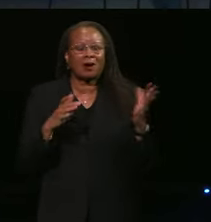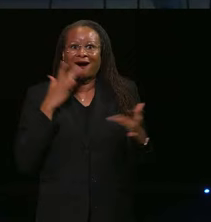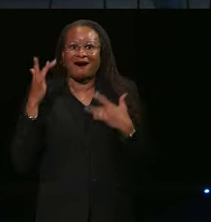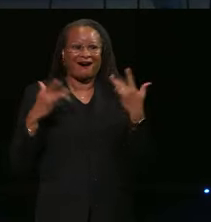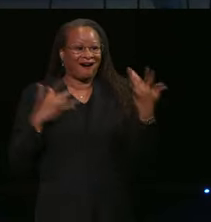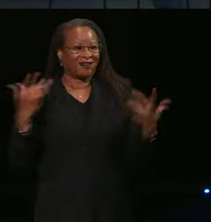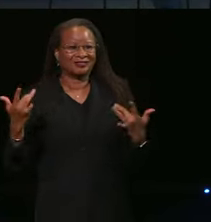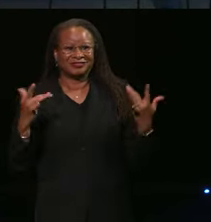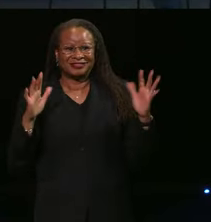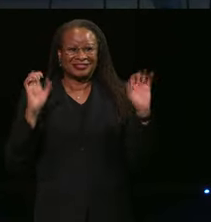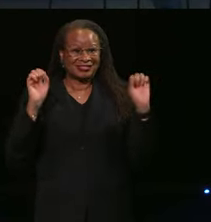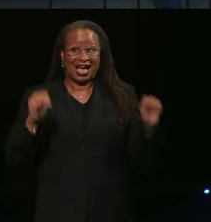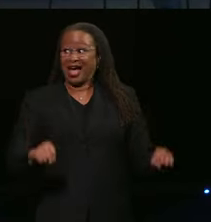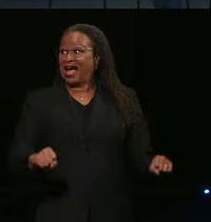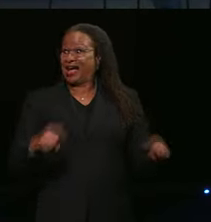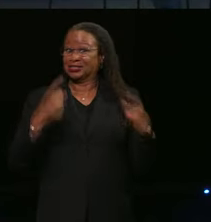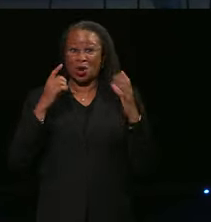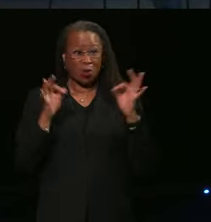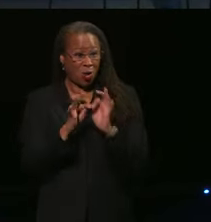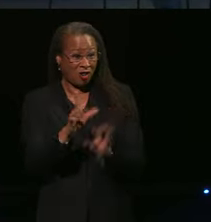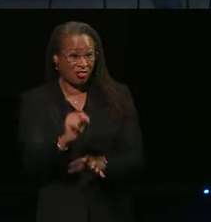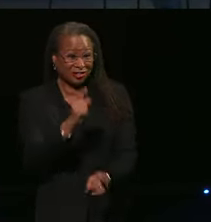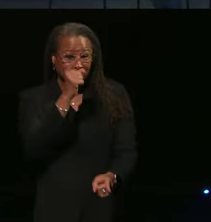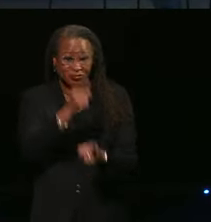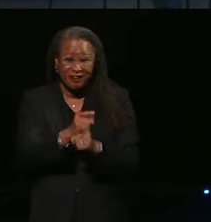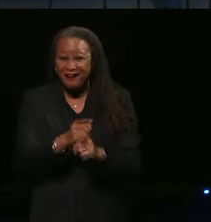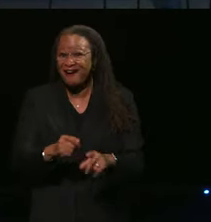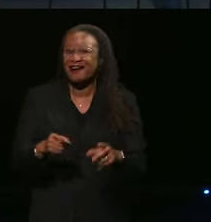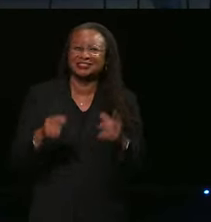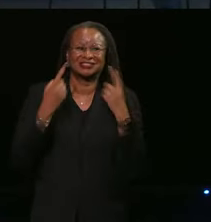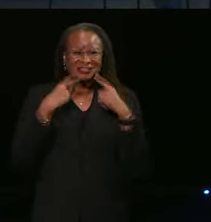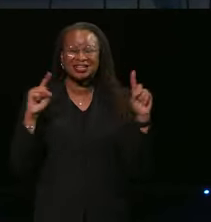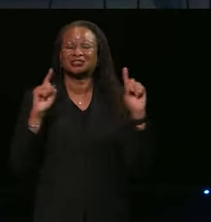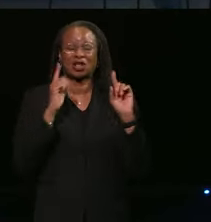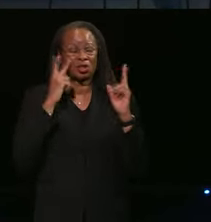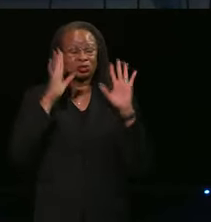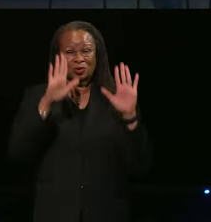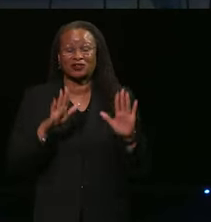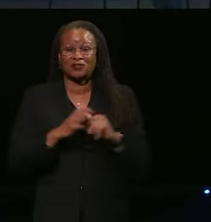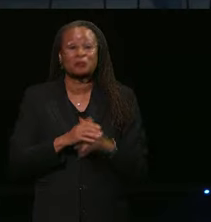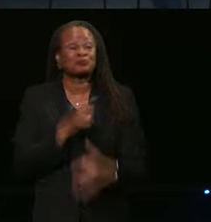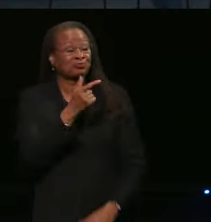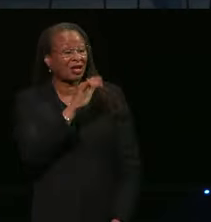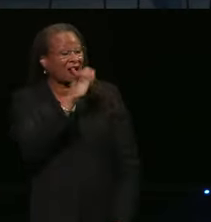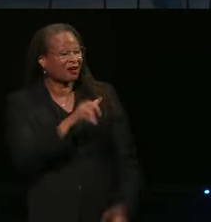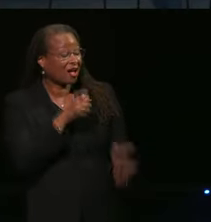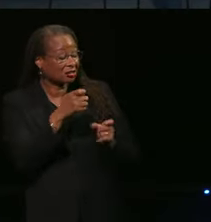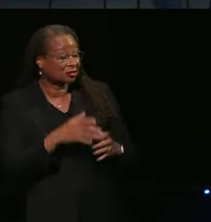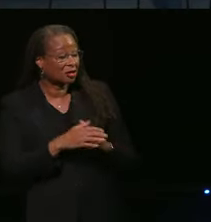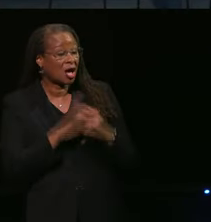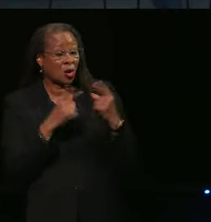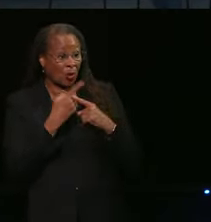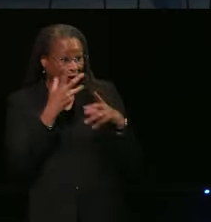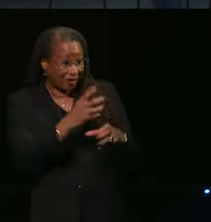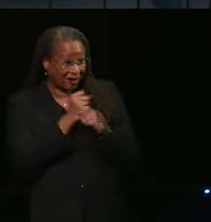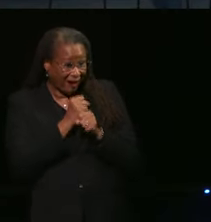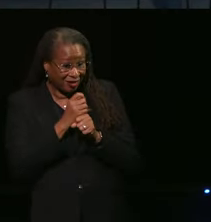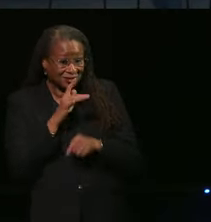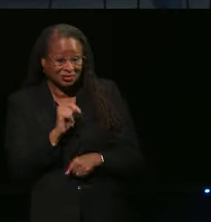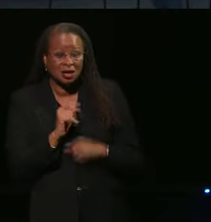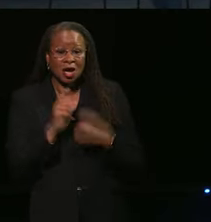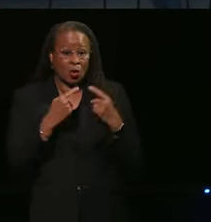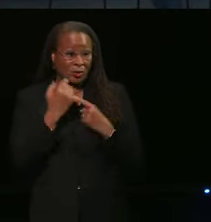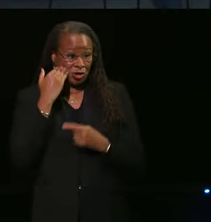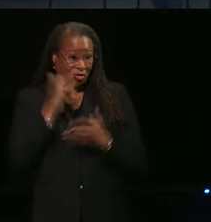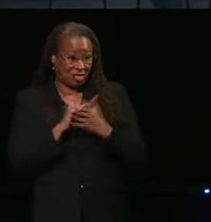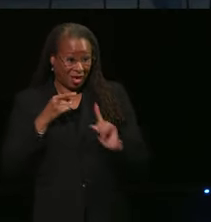delight that I was like, God, it was worth doing. I was right. You know, it was so great. So that was really I will cool. say that once we got it, once we knew